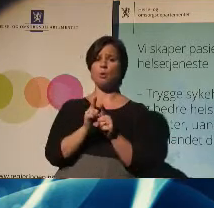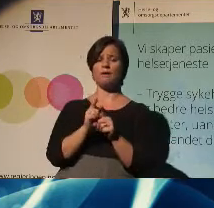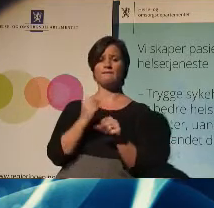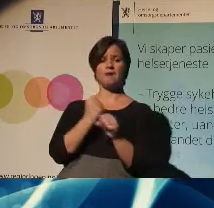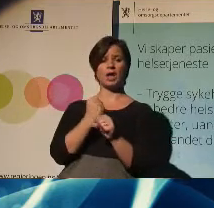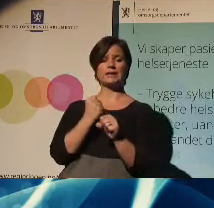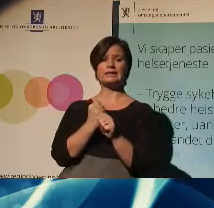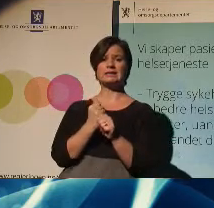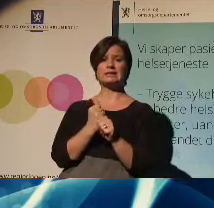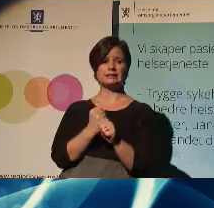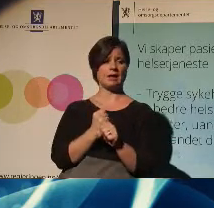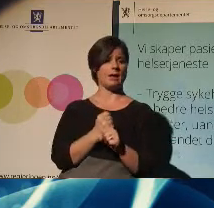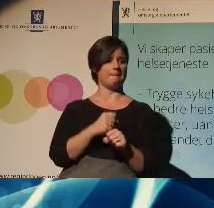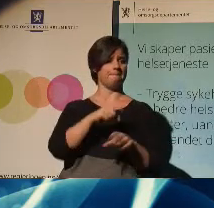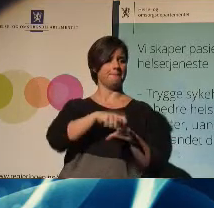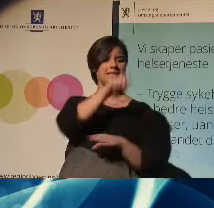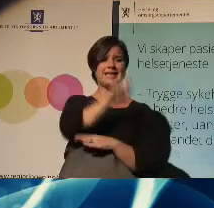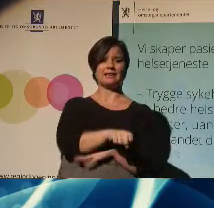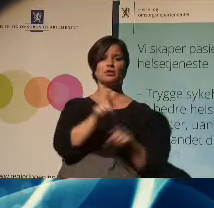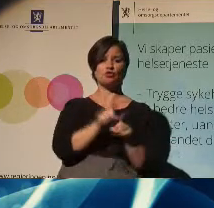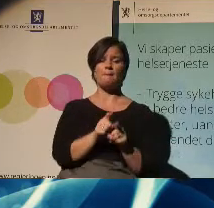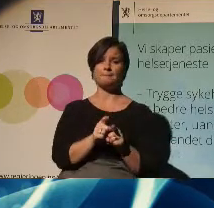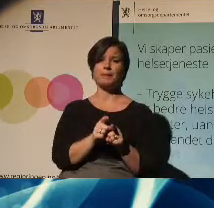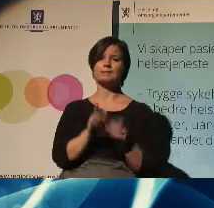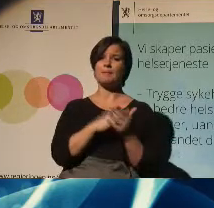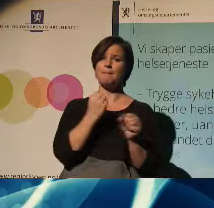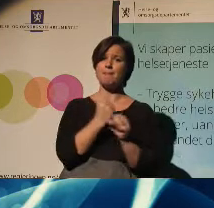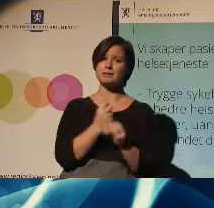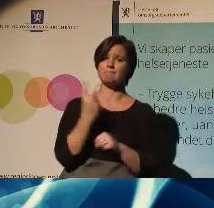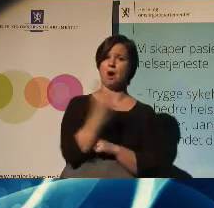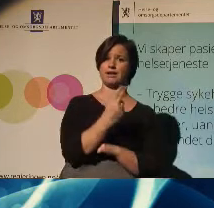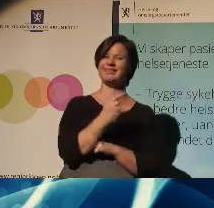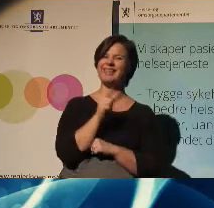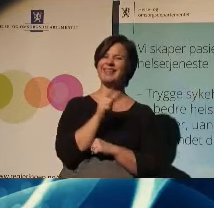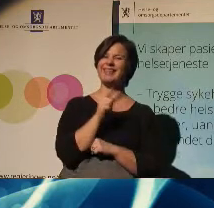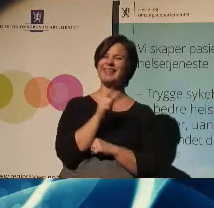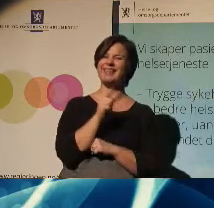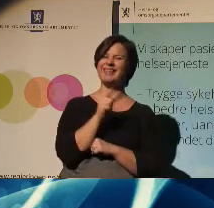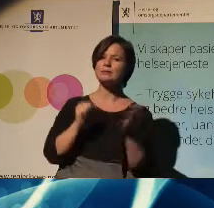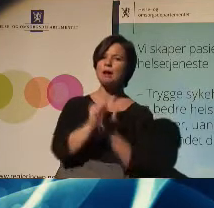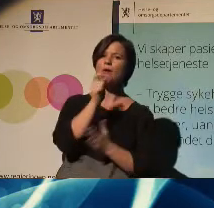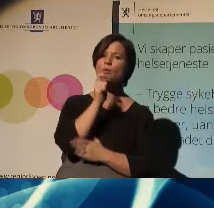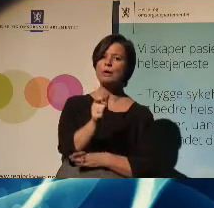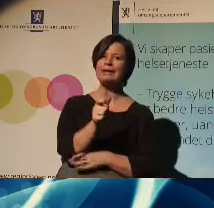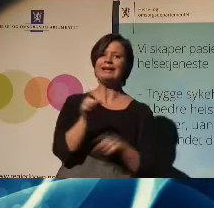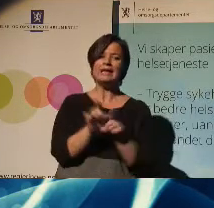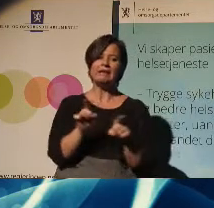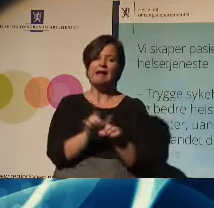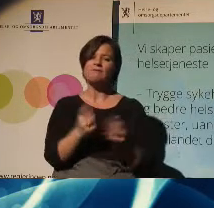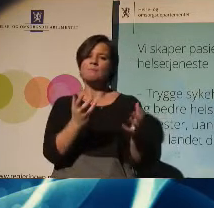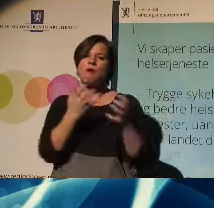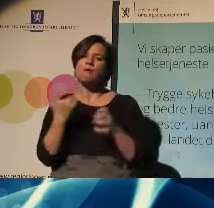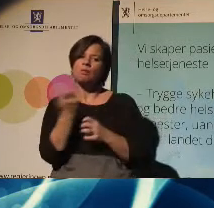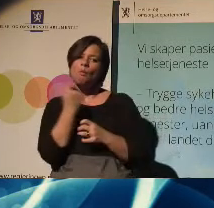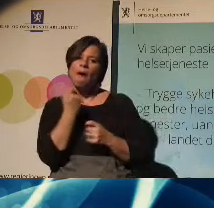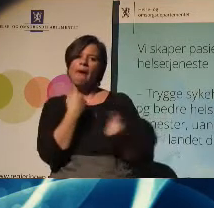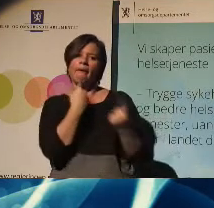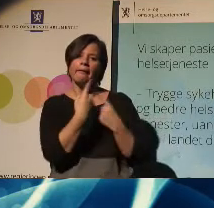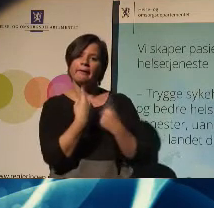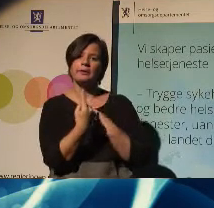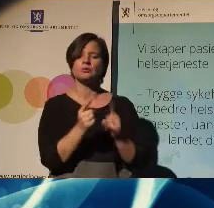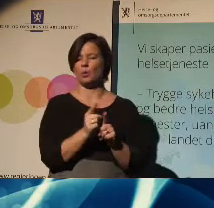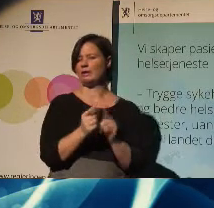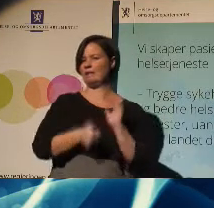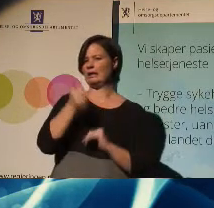the patient as a partner is our slogan, we still decide the topics in the consultation. So that's something to think